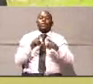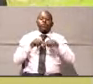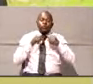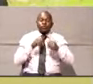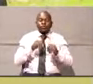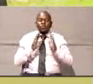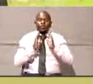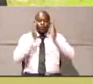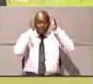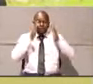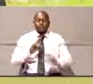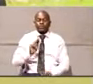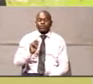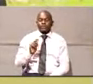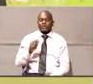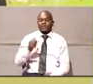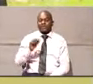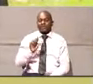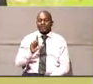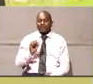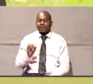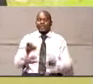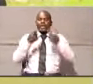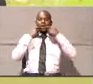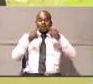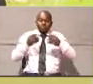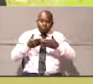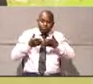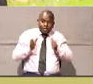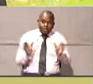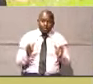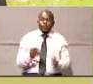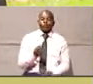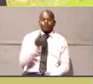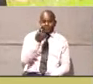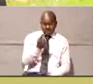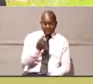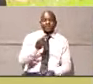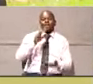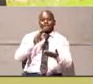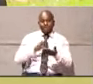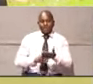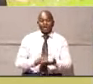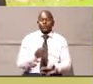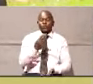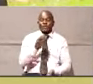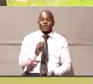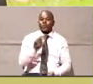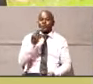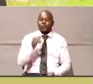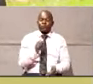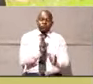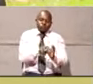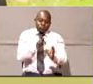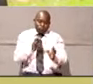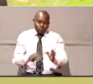Archbishop Stanley Tagale, announced publicly that on 1st March 2020 he will